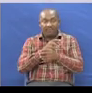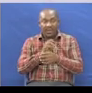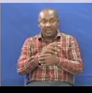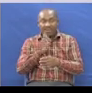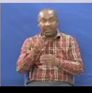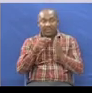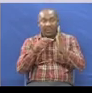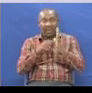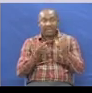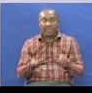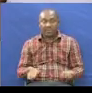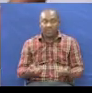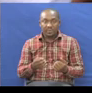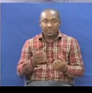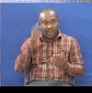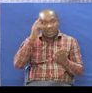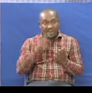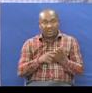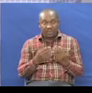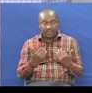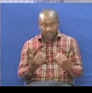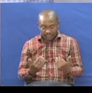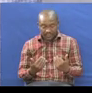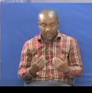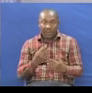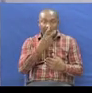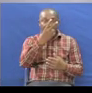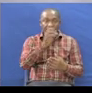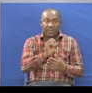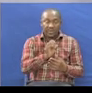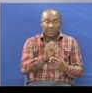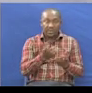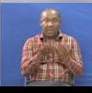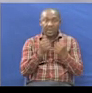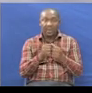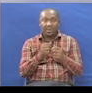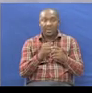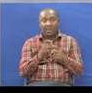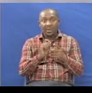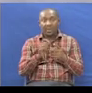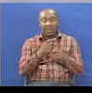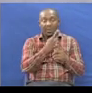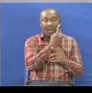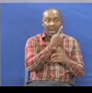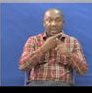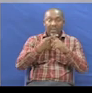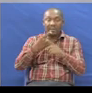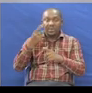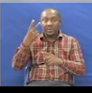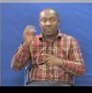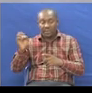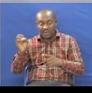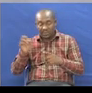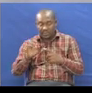20. That is, 20, you know that, can be written as 1 times 20 itself. 20